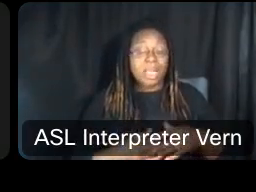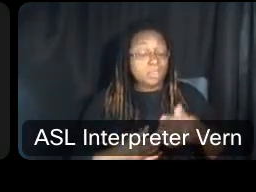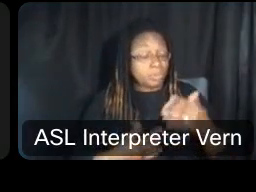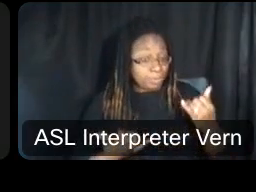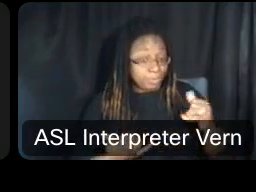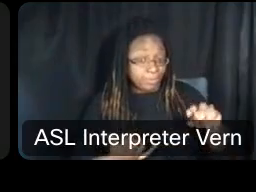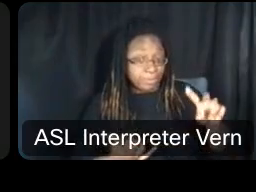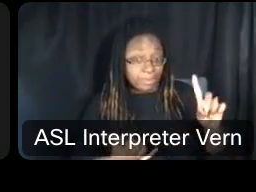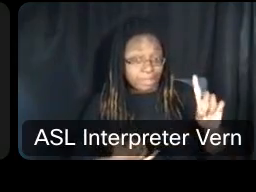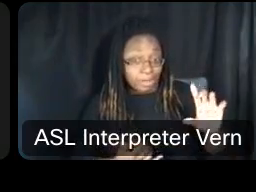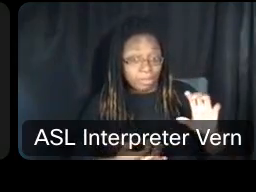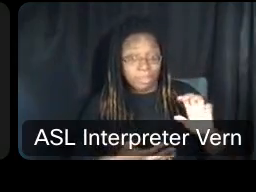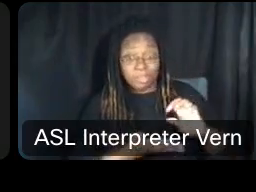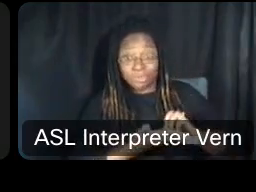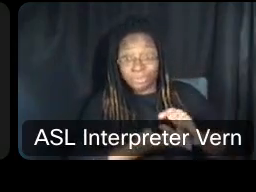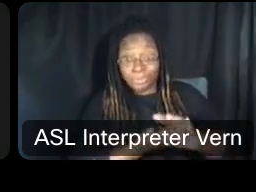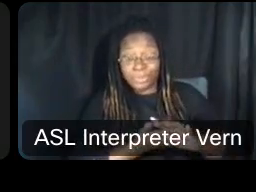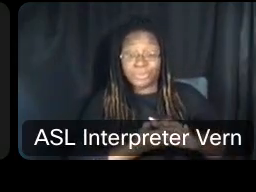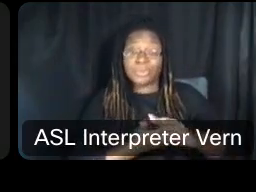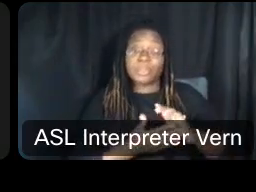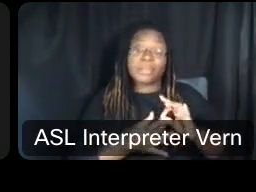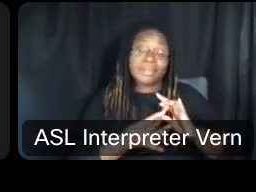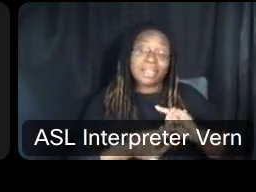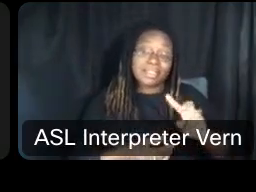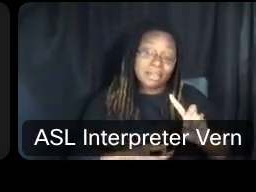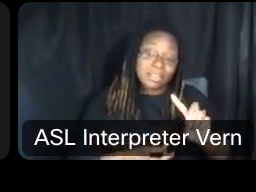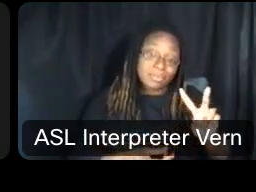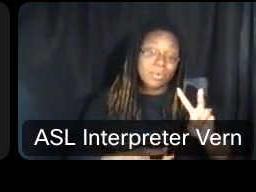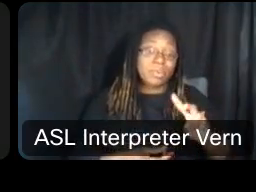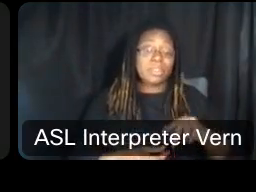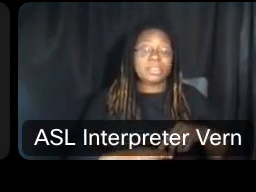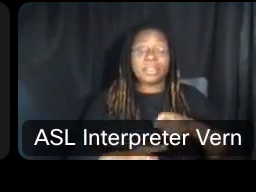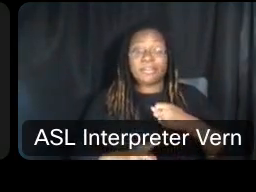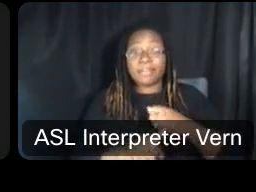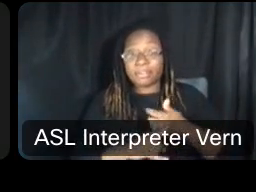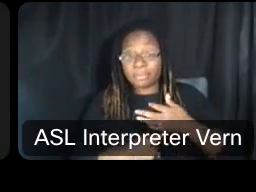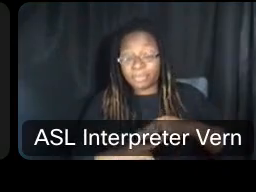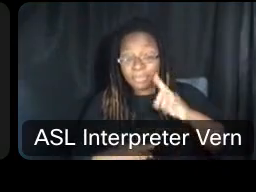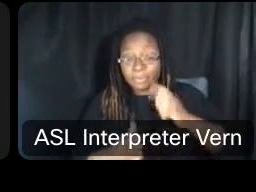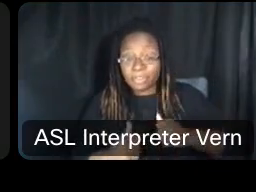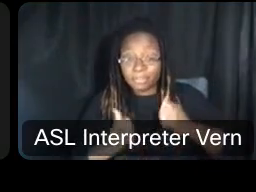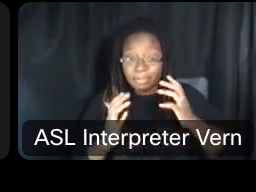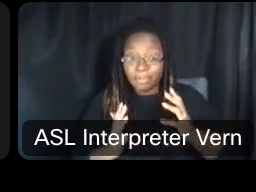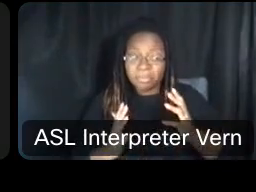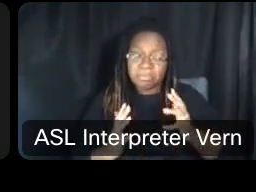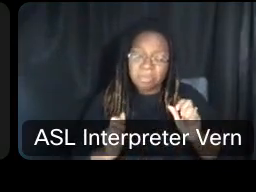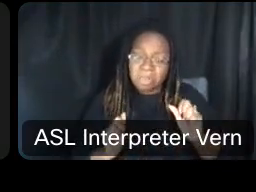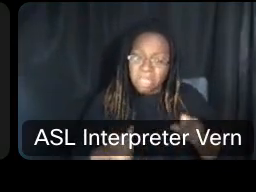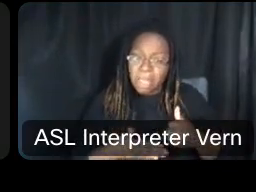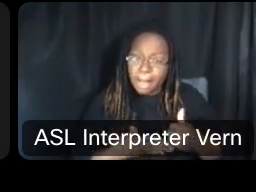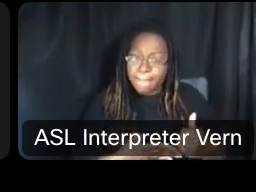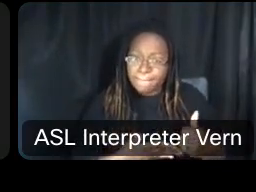can benefit survivors. It can benefit them when they've been discredited in